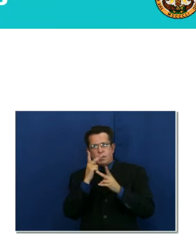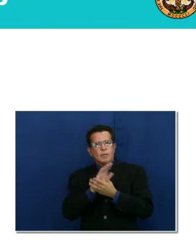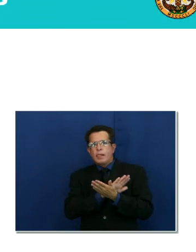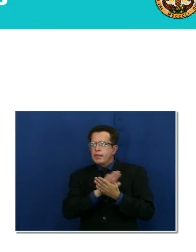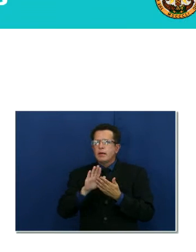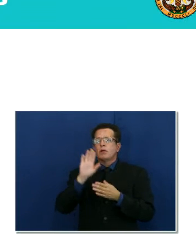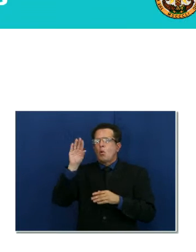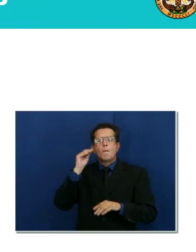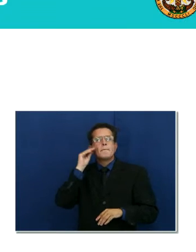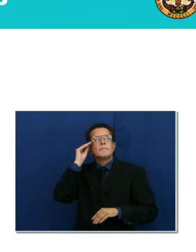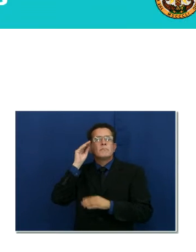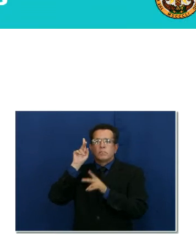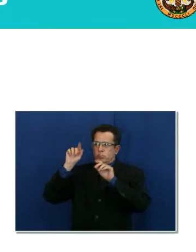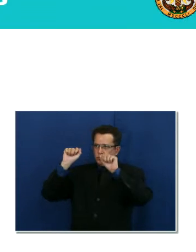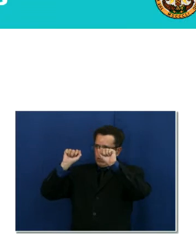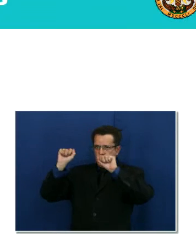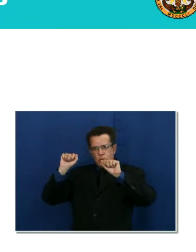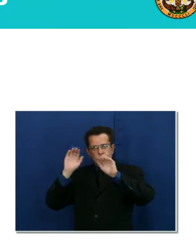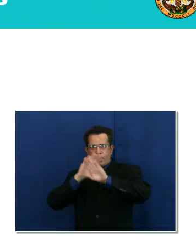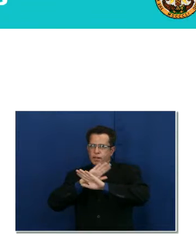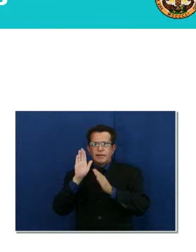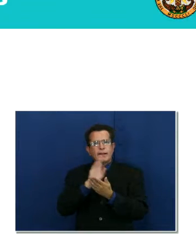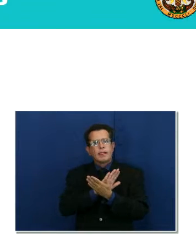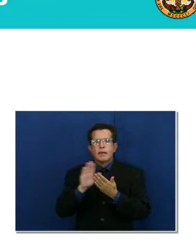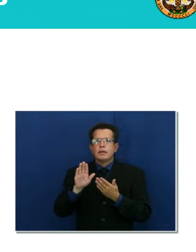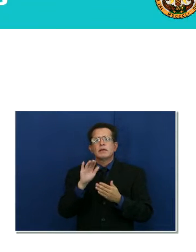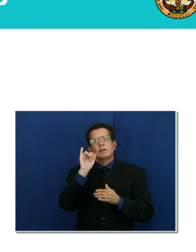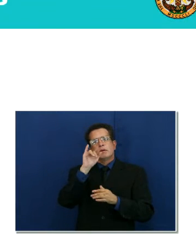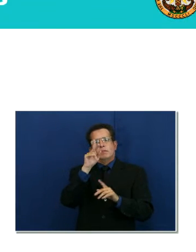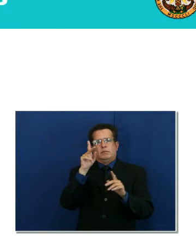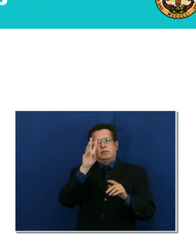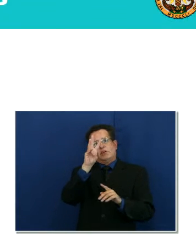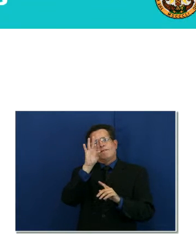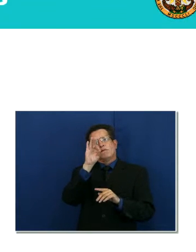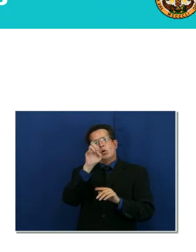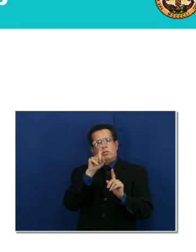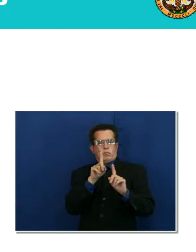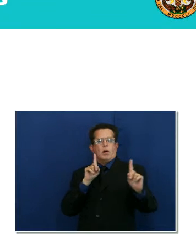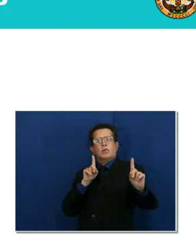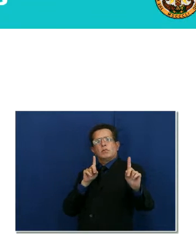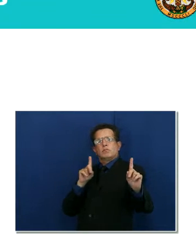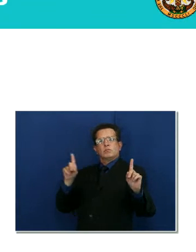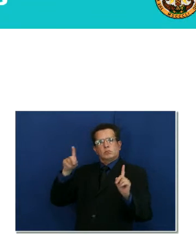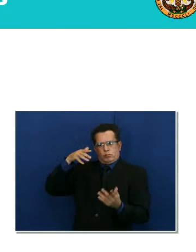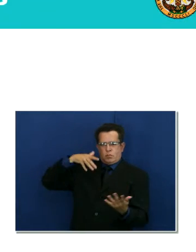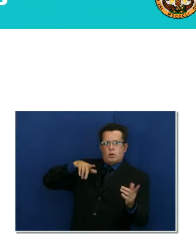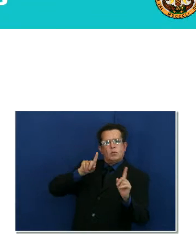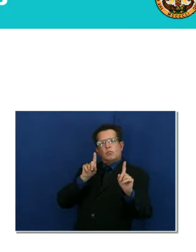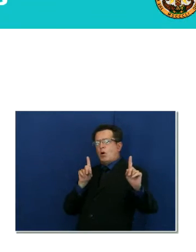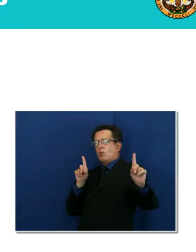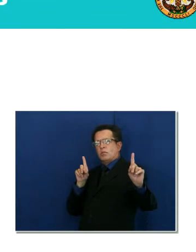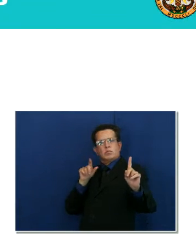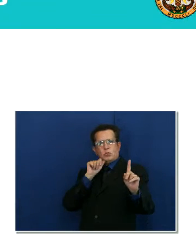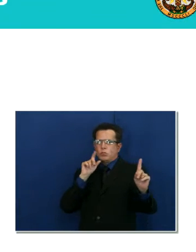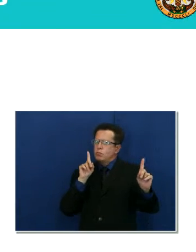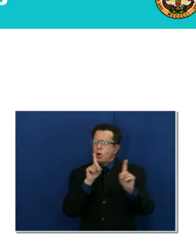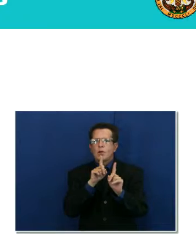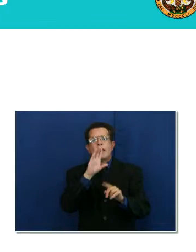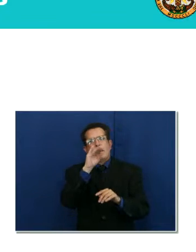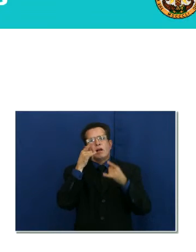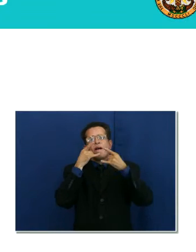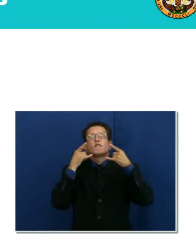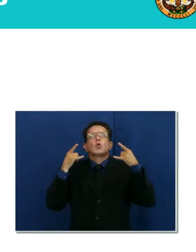sanitation best practices, staying 6 feet, at least 6 feet from others, wearing a facial